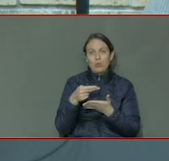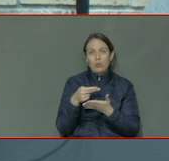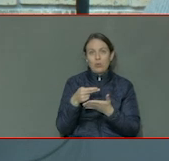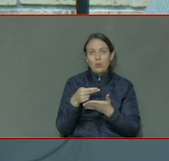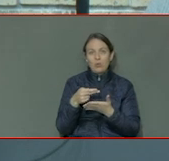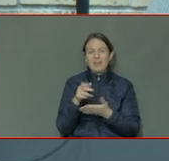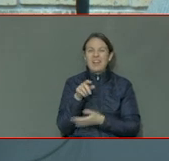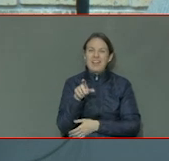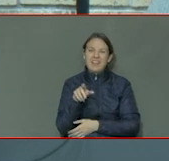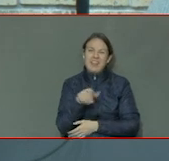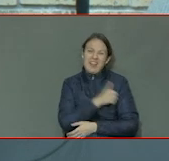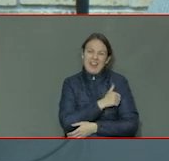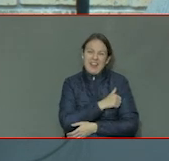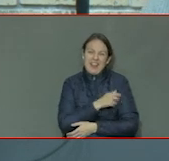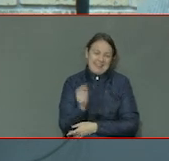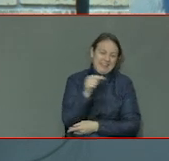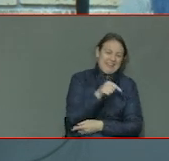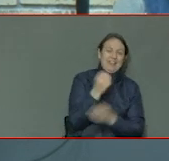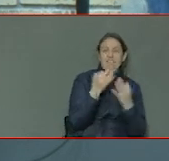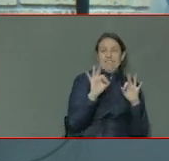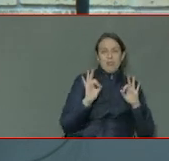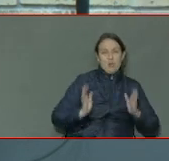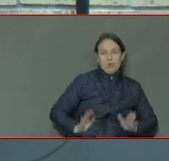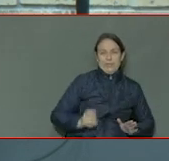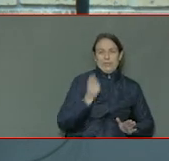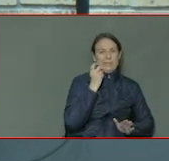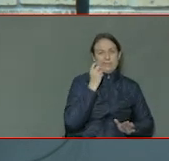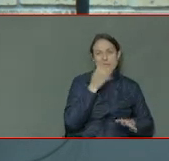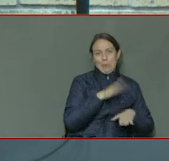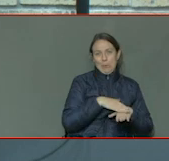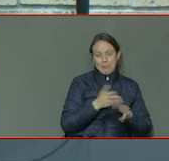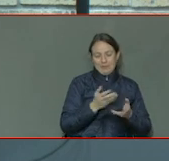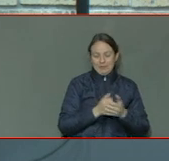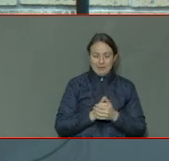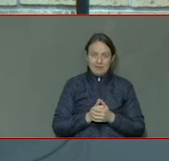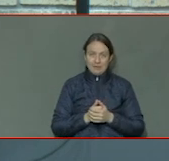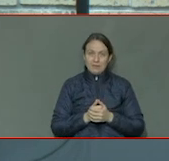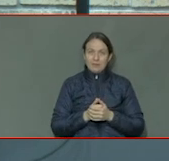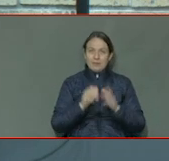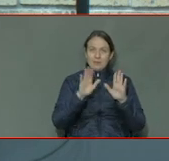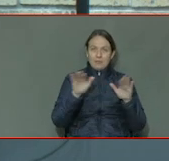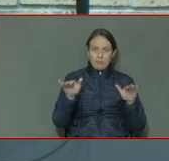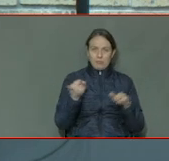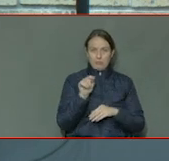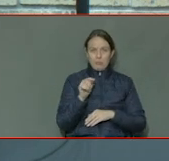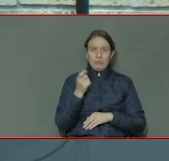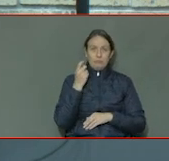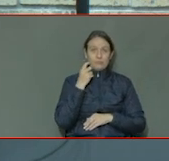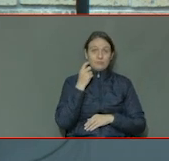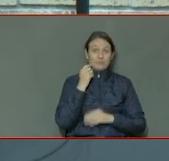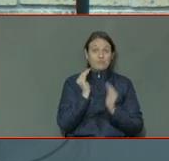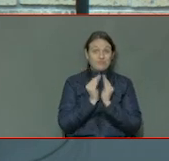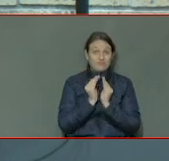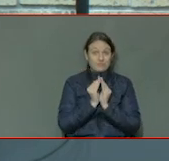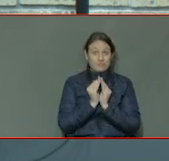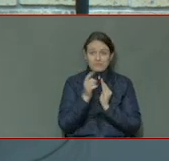is just a free body diagram. Boys and girls, this is easy marks. Please don't